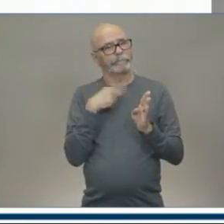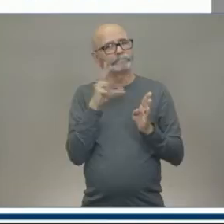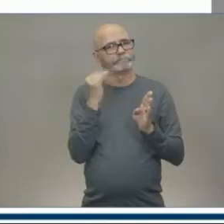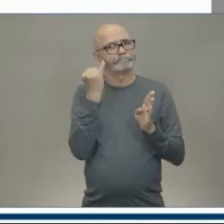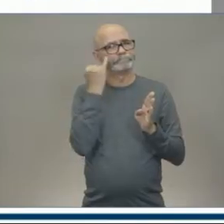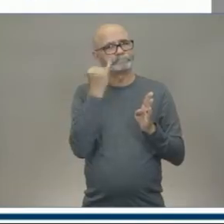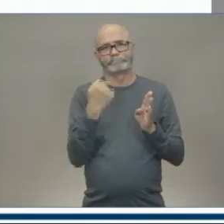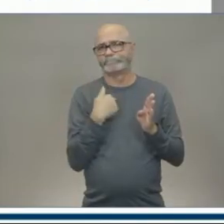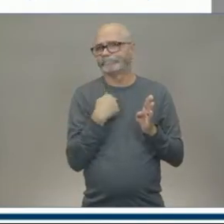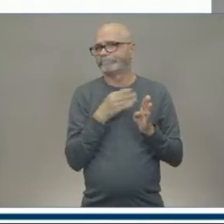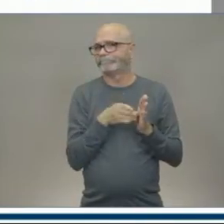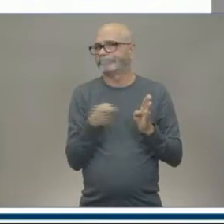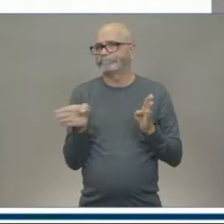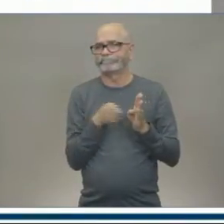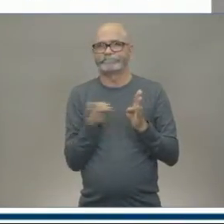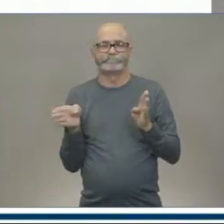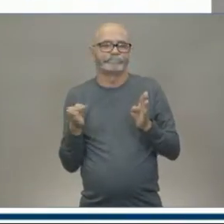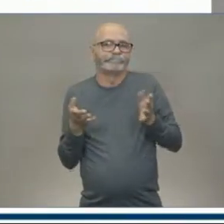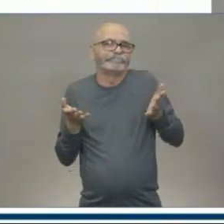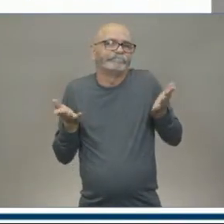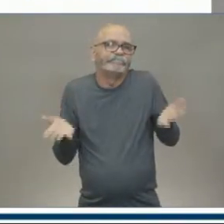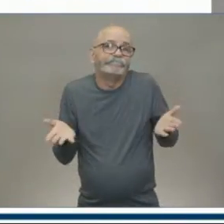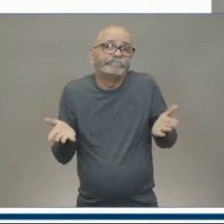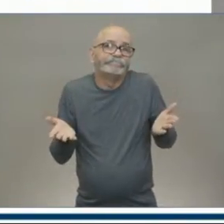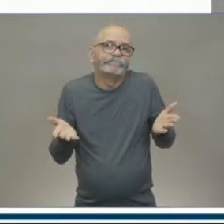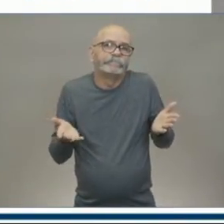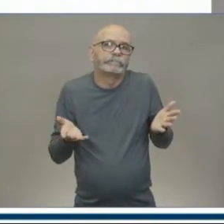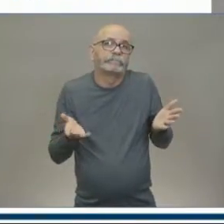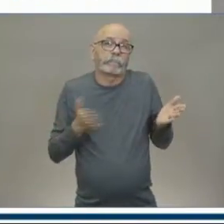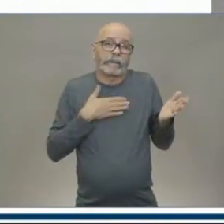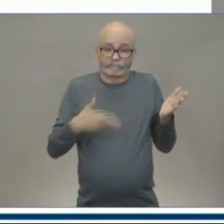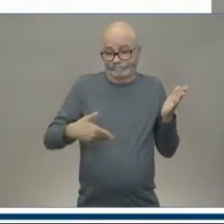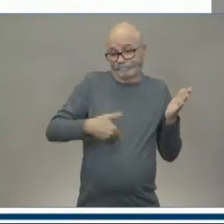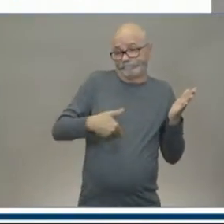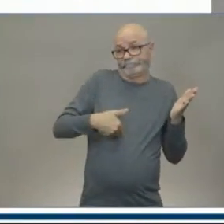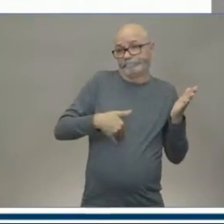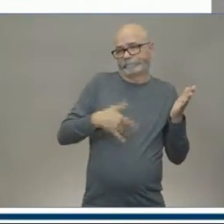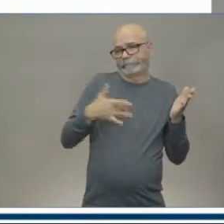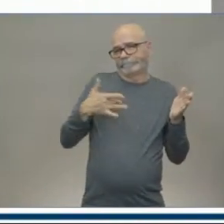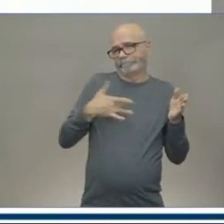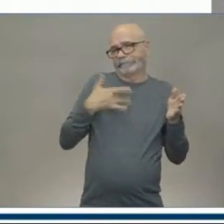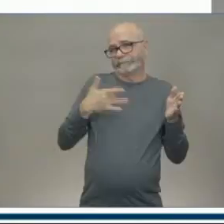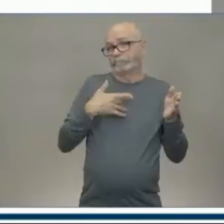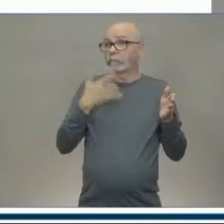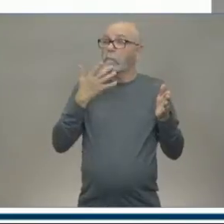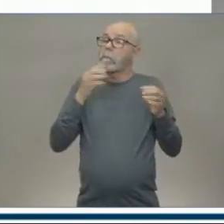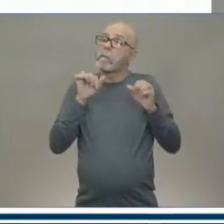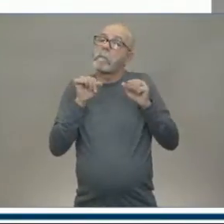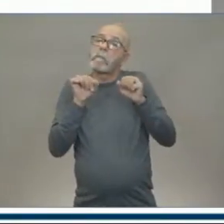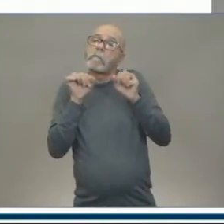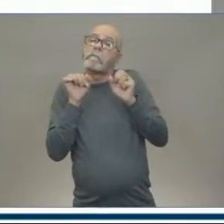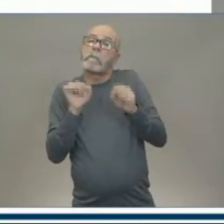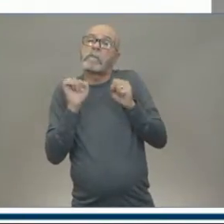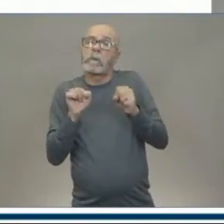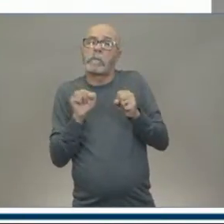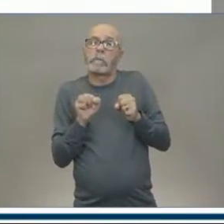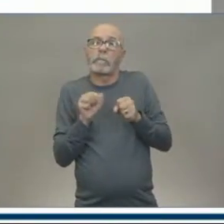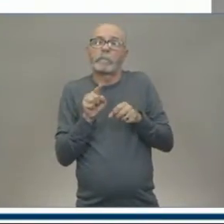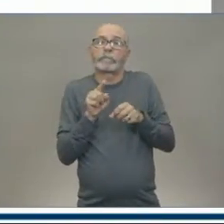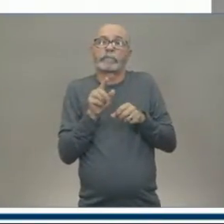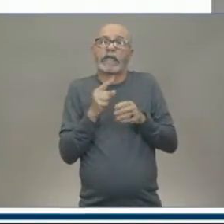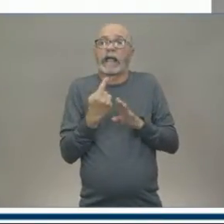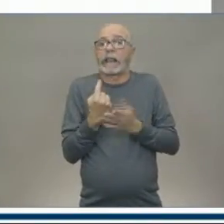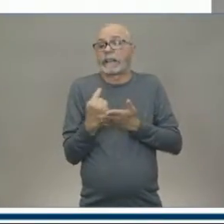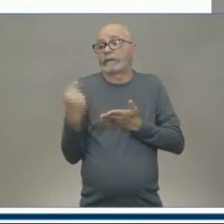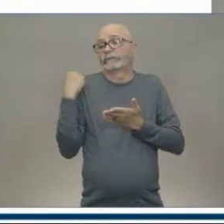their exposure was. But I believe we probably had wider spread over the last 2 to 3 weeks, so which is a bit removed